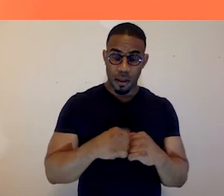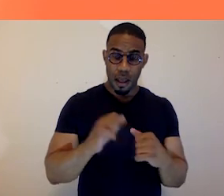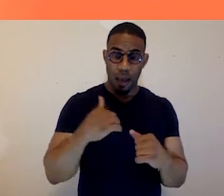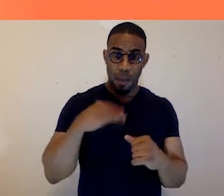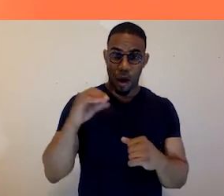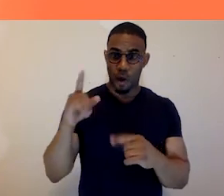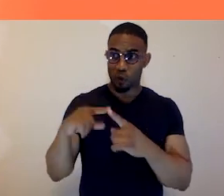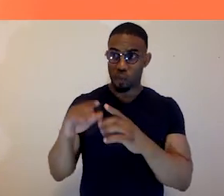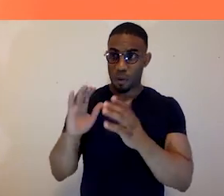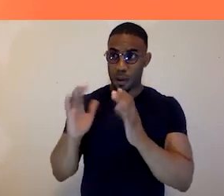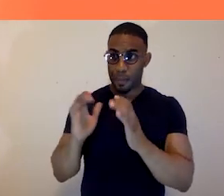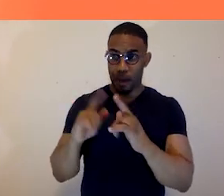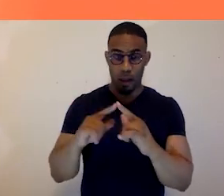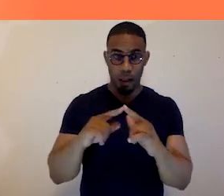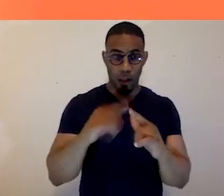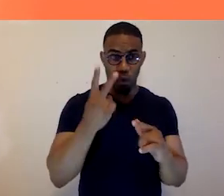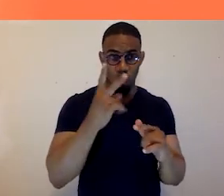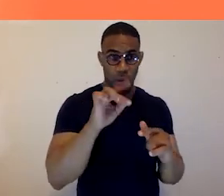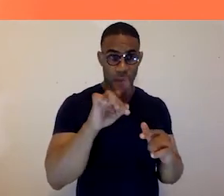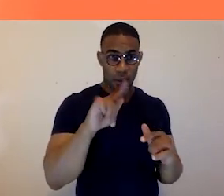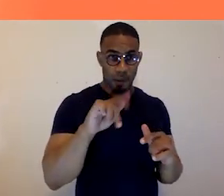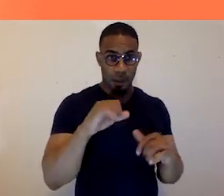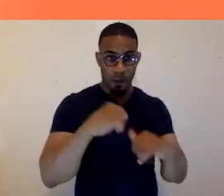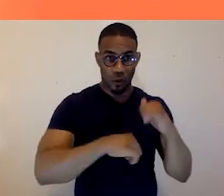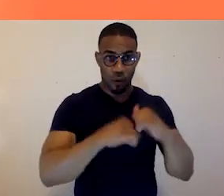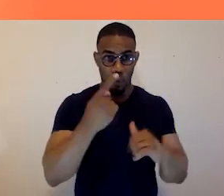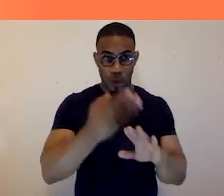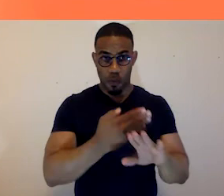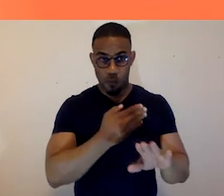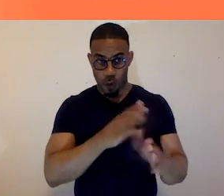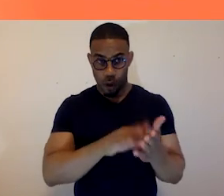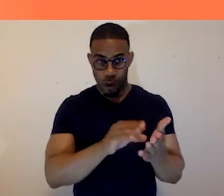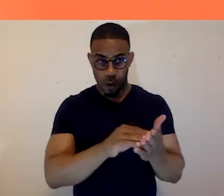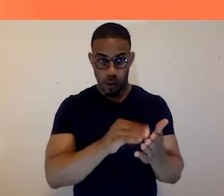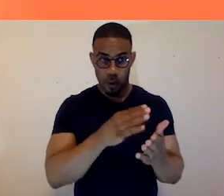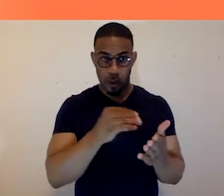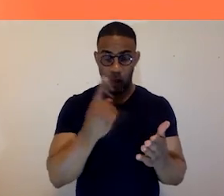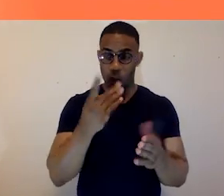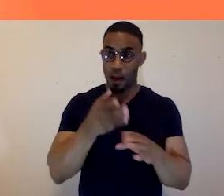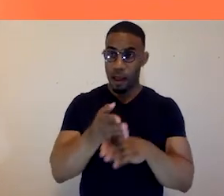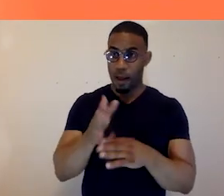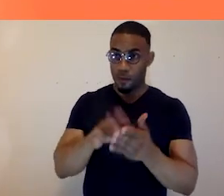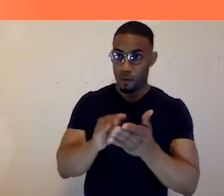to compare these 2 data structures, so the one before learning and the one